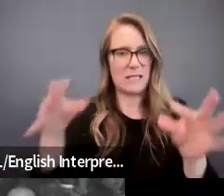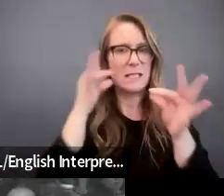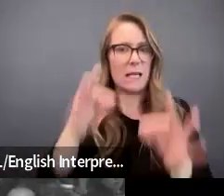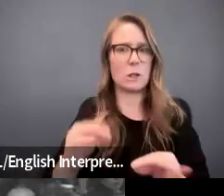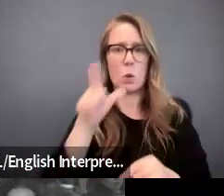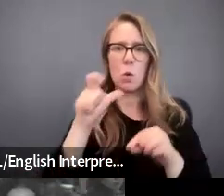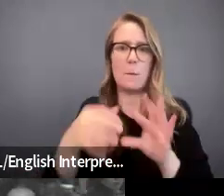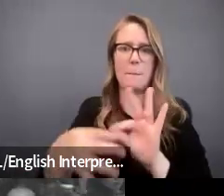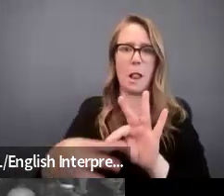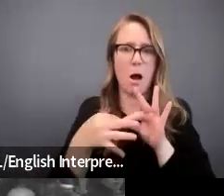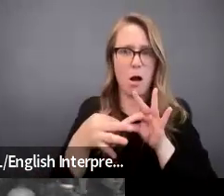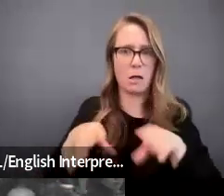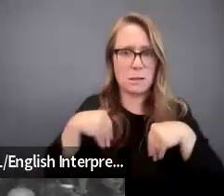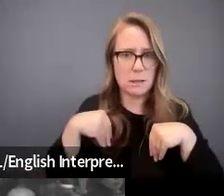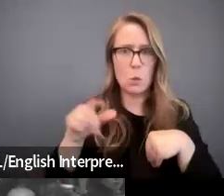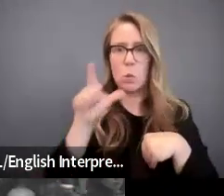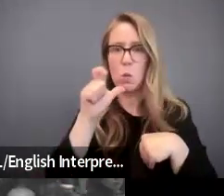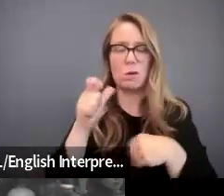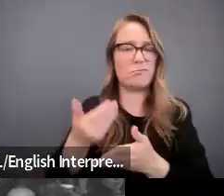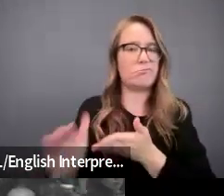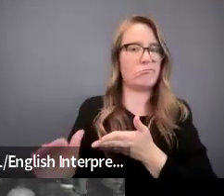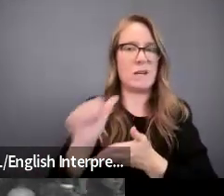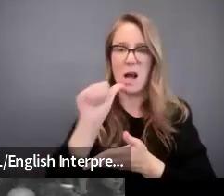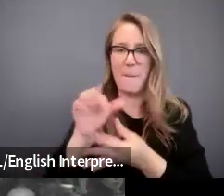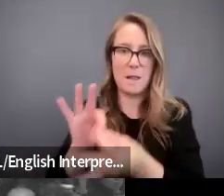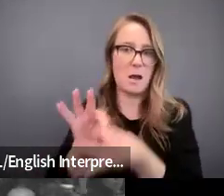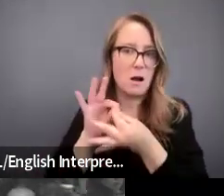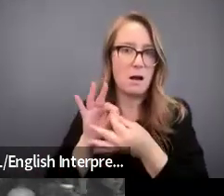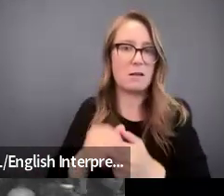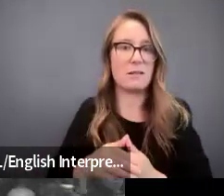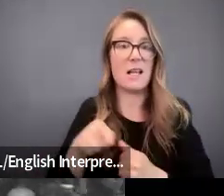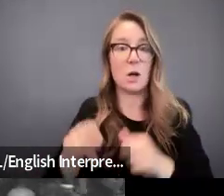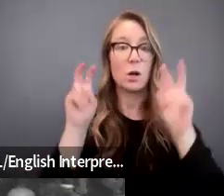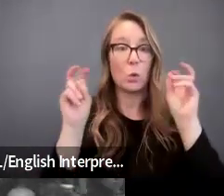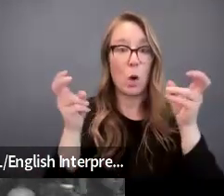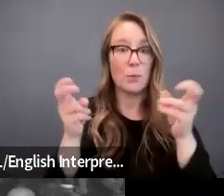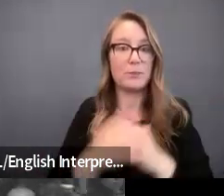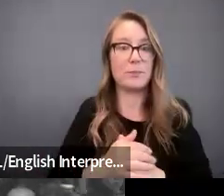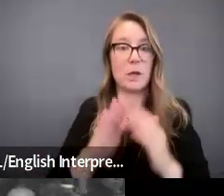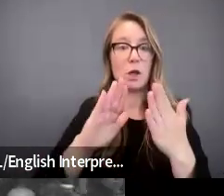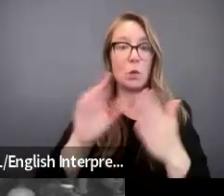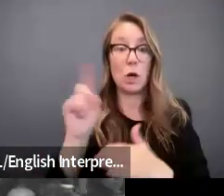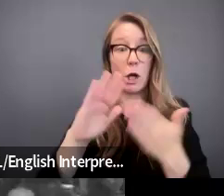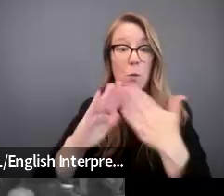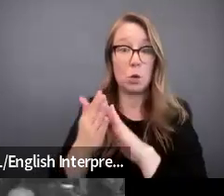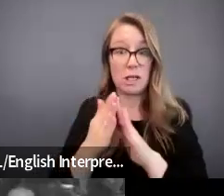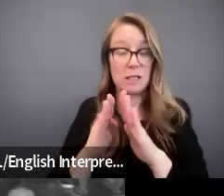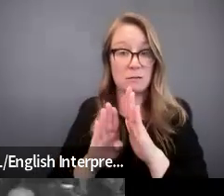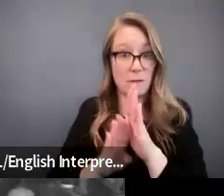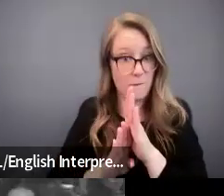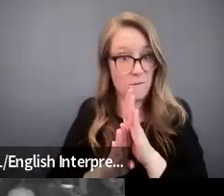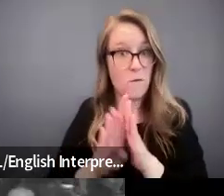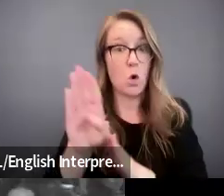who belongs and who does not belong. Like this quote, where community is to